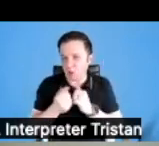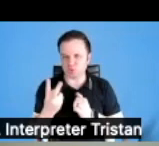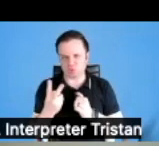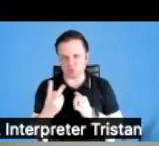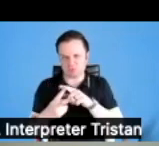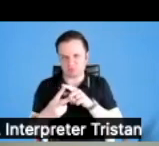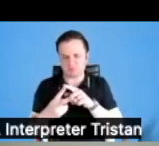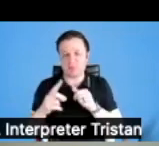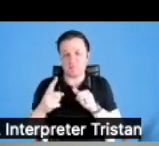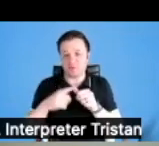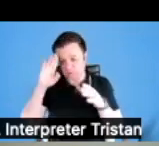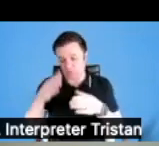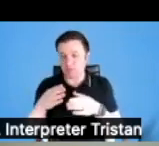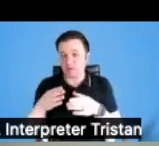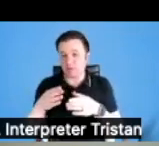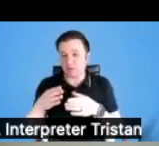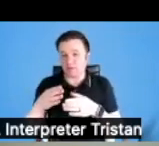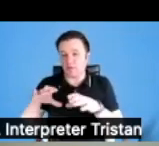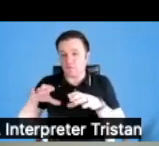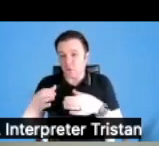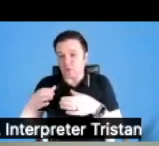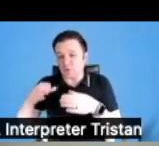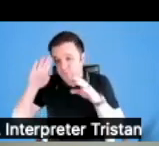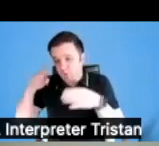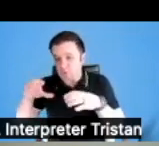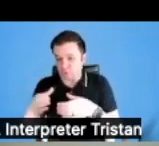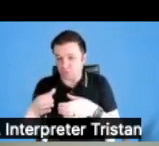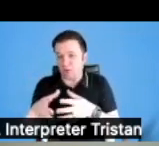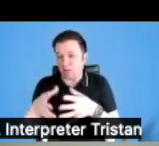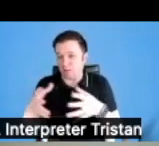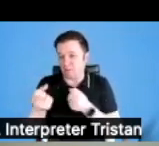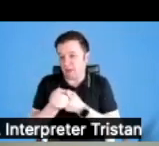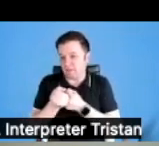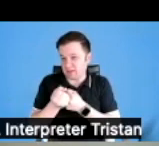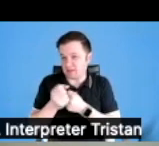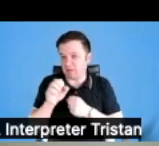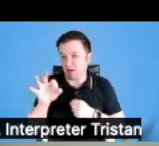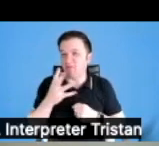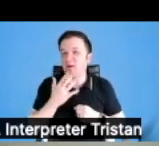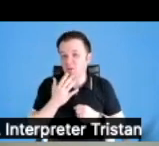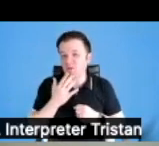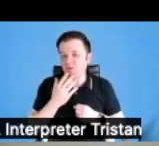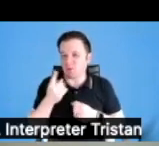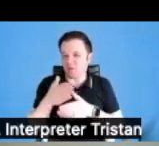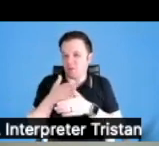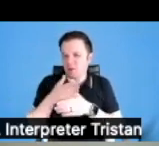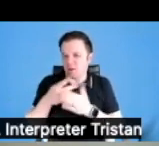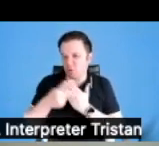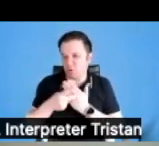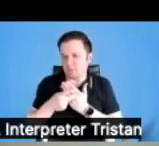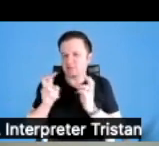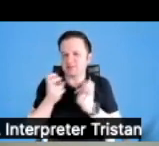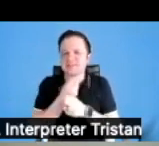a focus group with a very large group of advocates of color at one of our partnering programs, which is Safe Horizon,